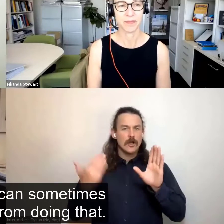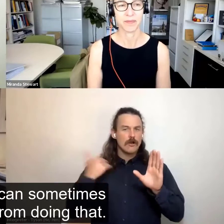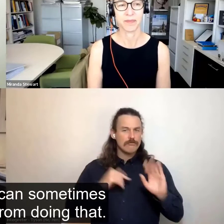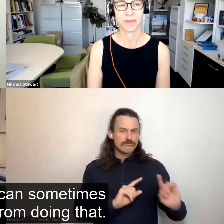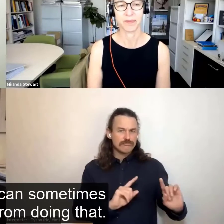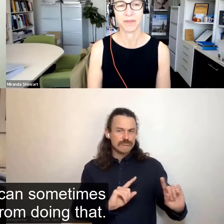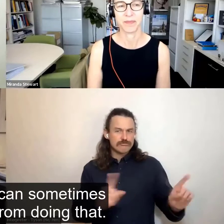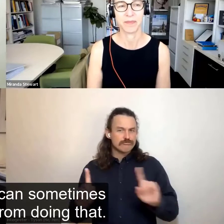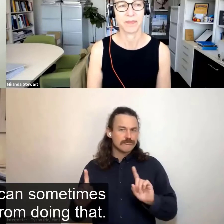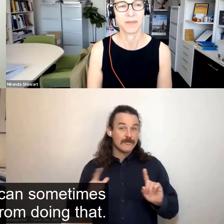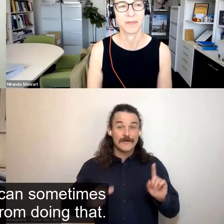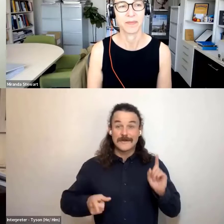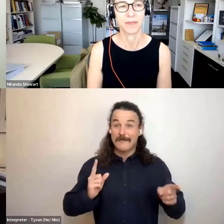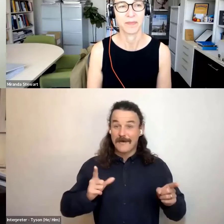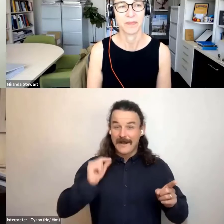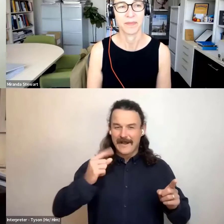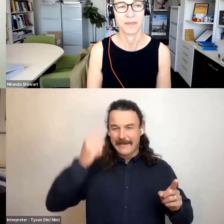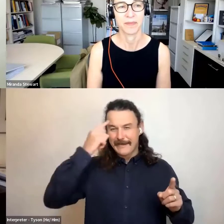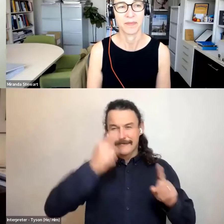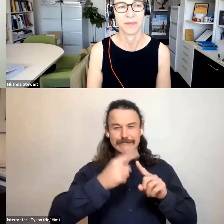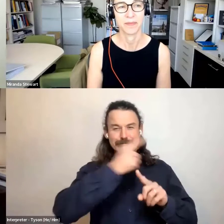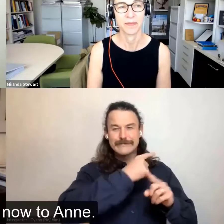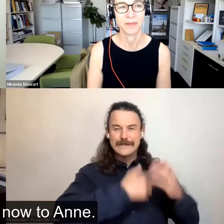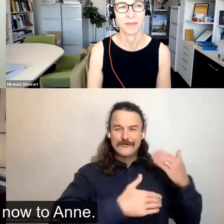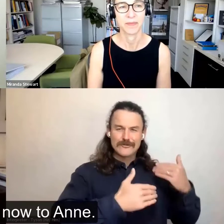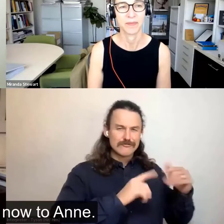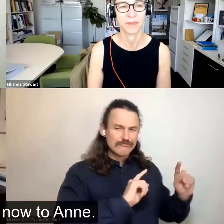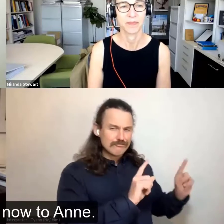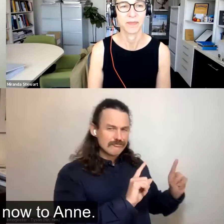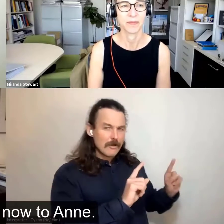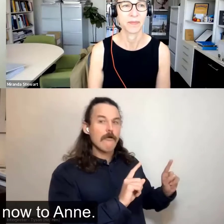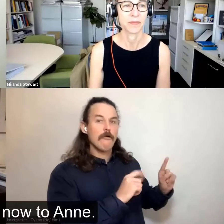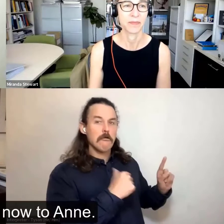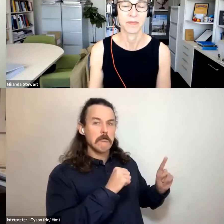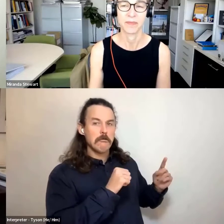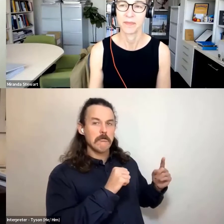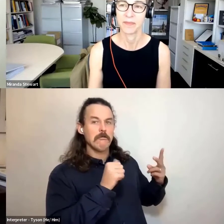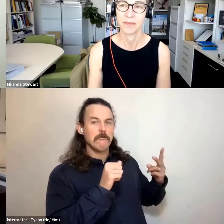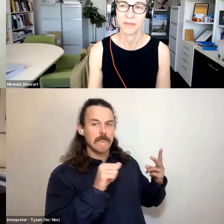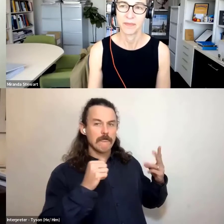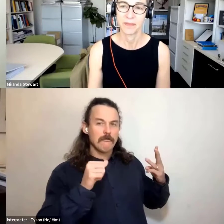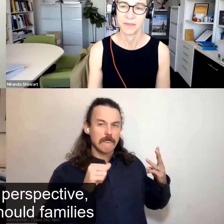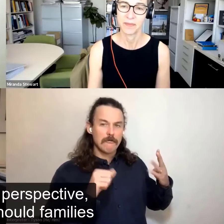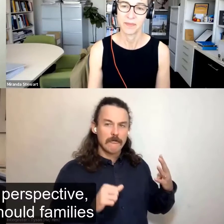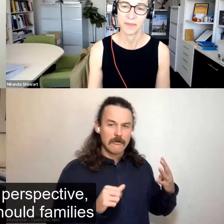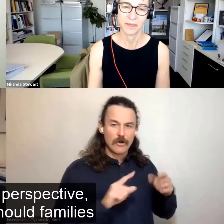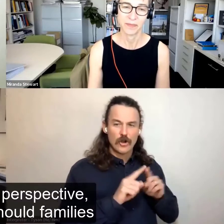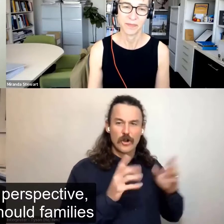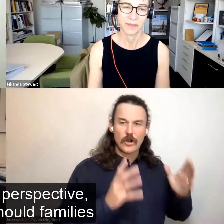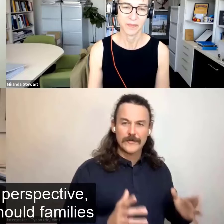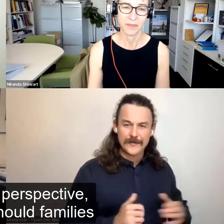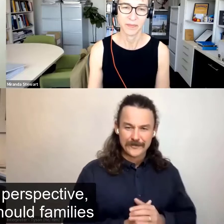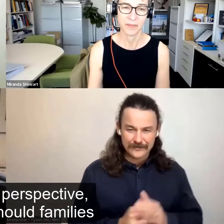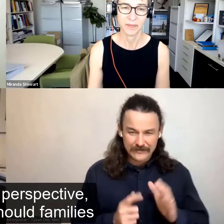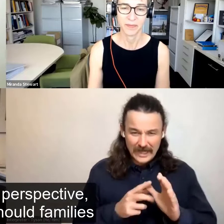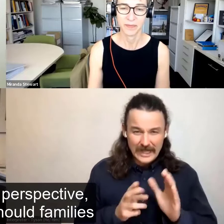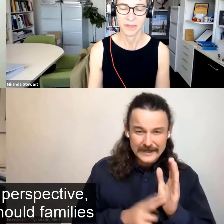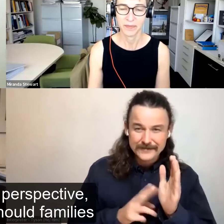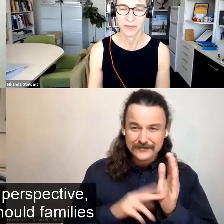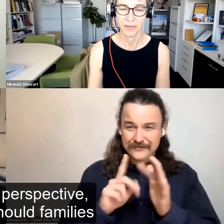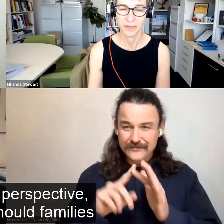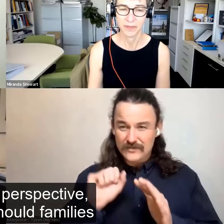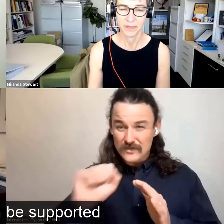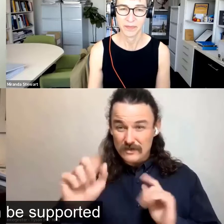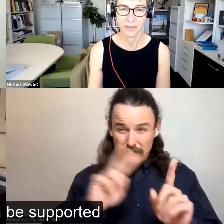sometimes learn things from doing that. I might turn now to Anne. From your perspective, how best